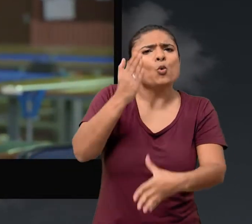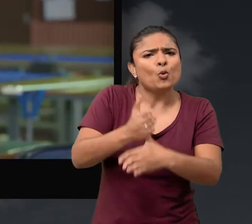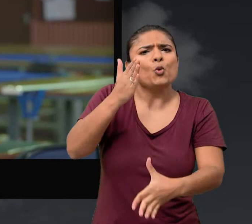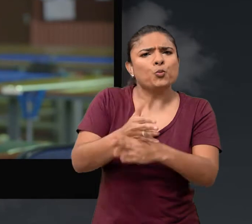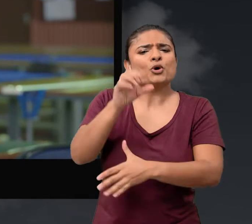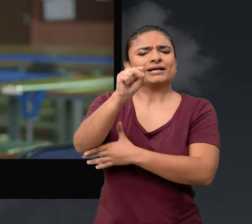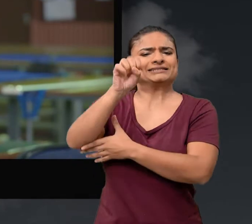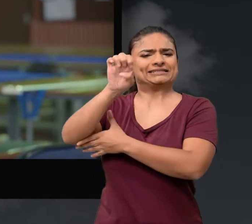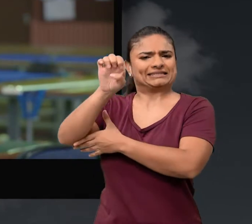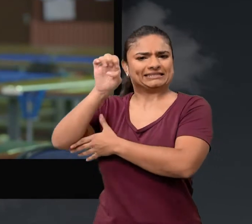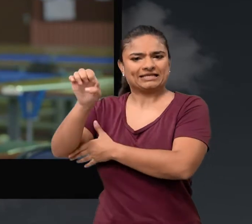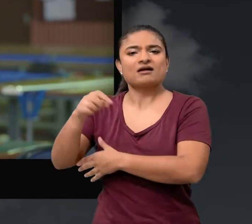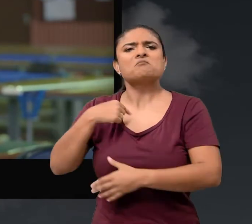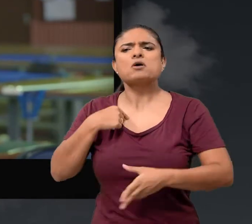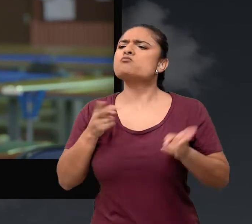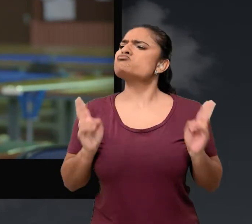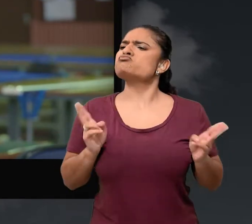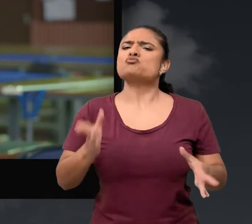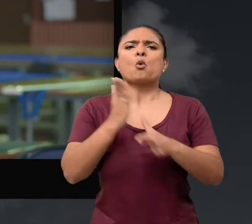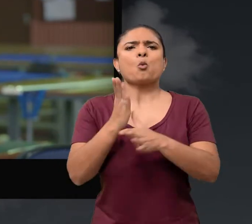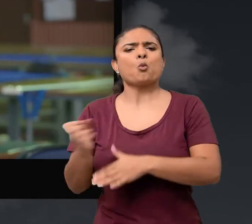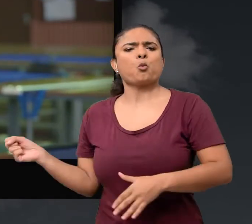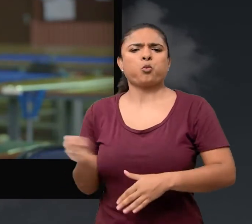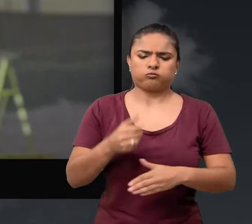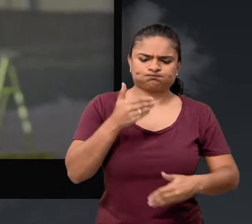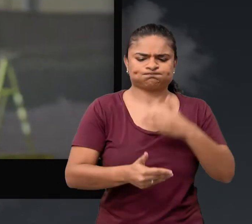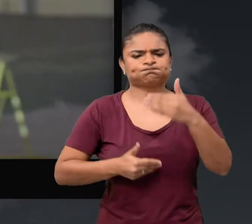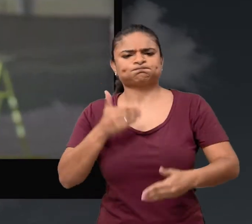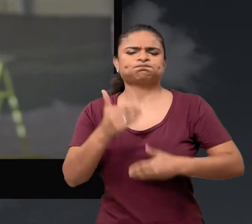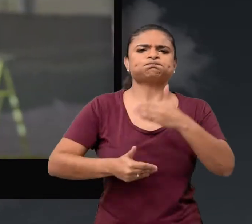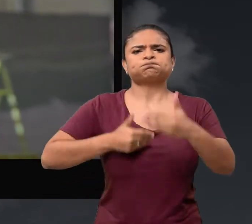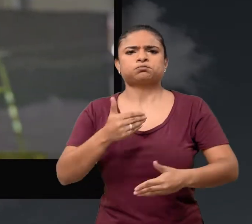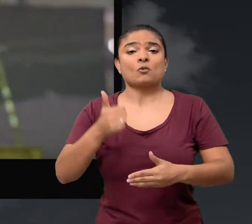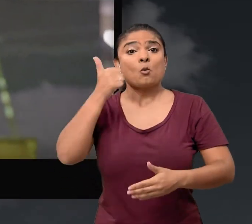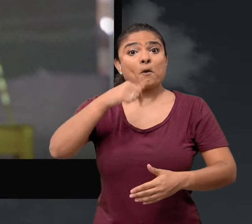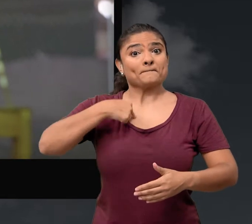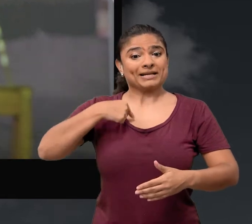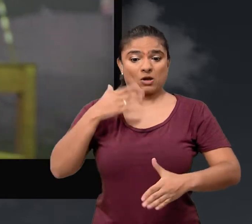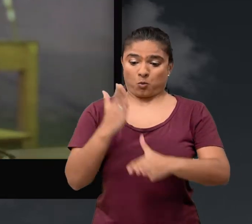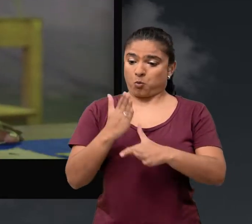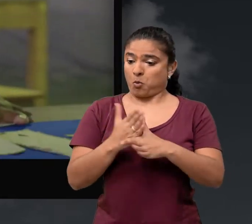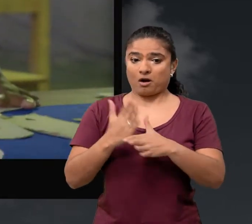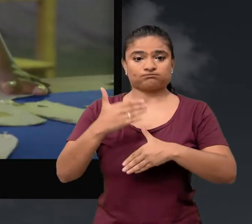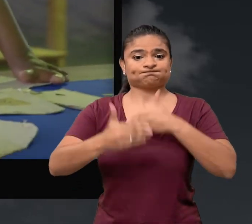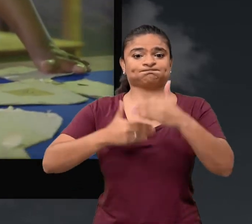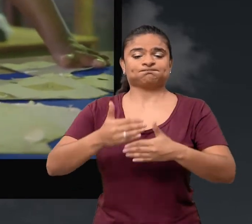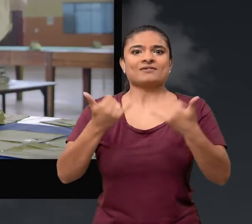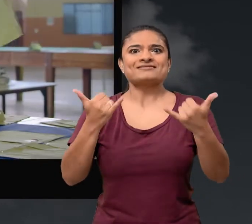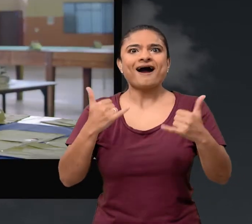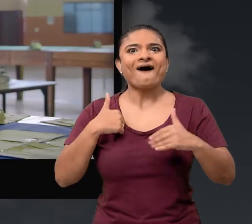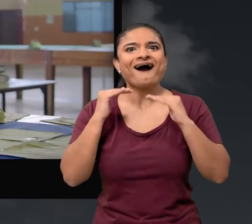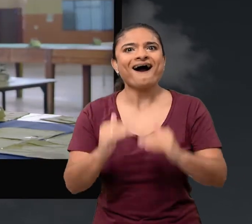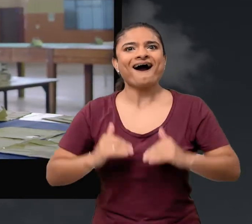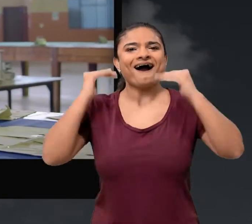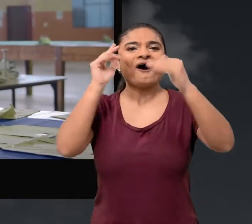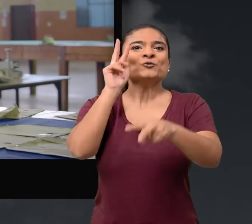SEE lo minyaka leyo until apha ngaza ngiqale general worker, then